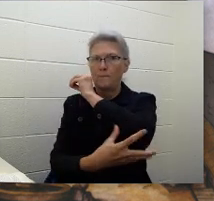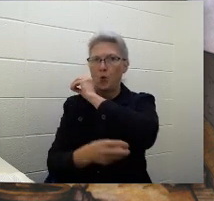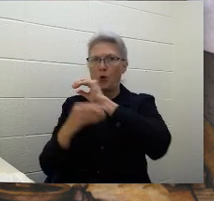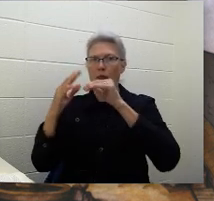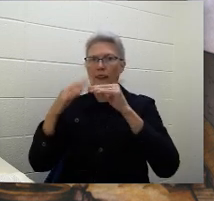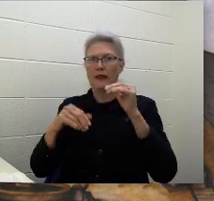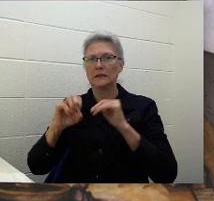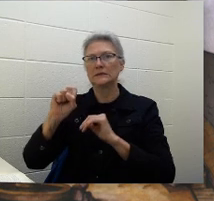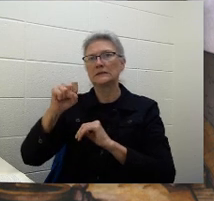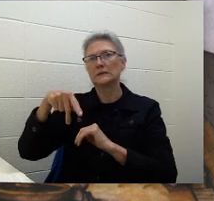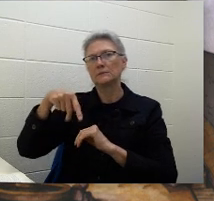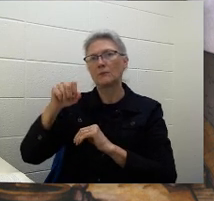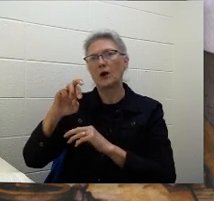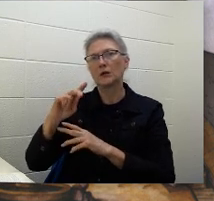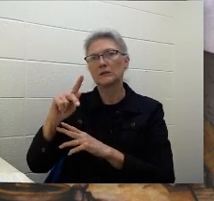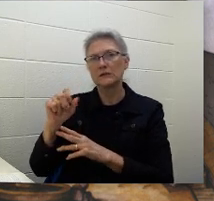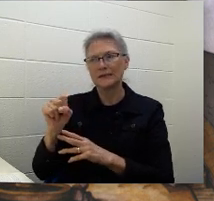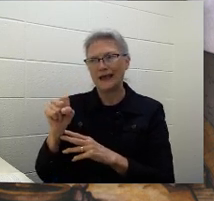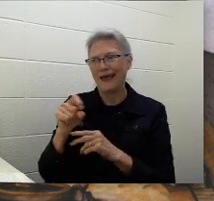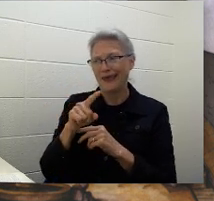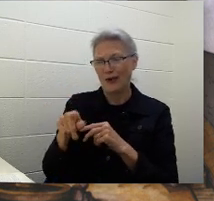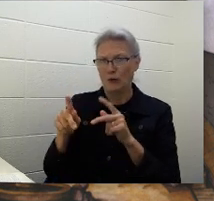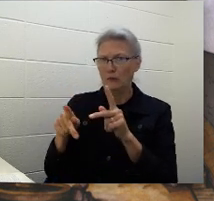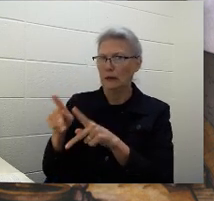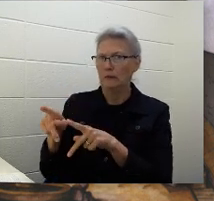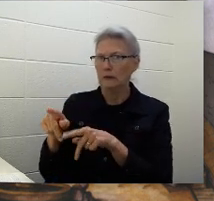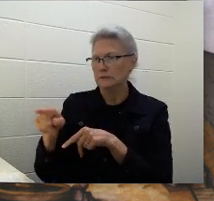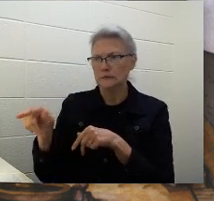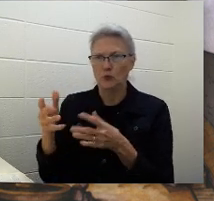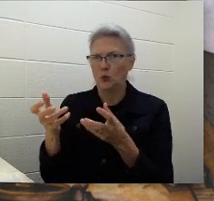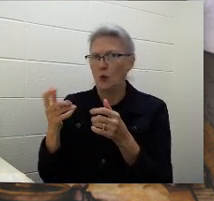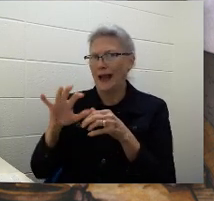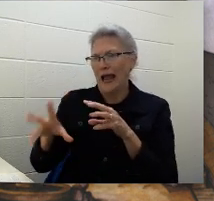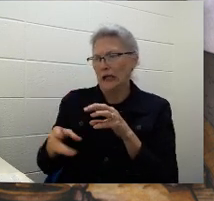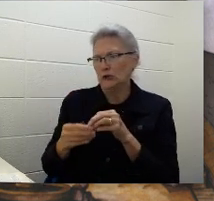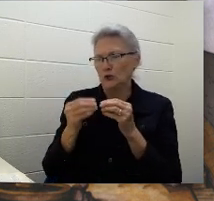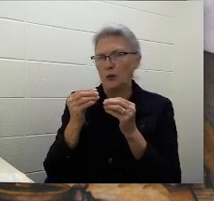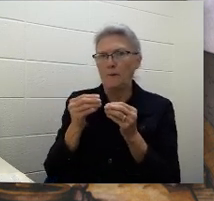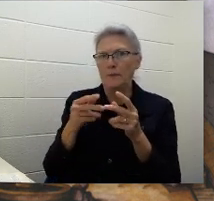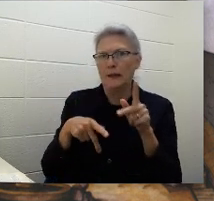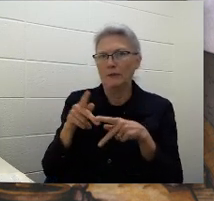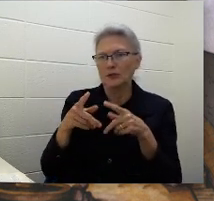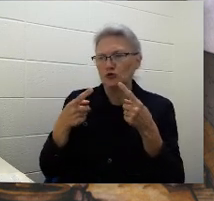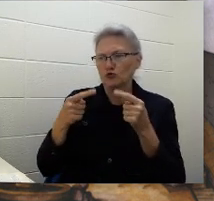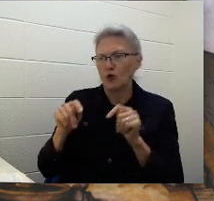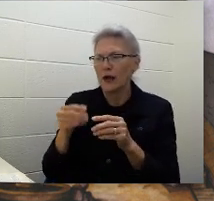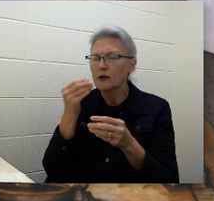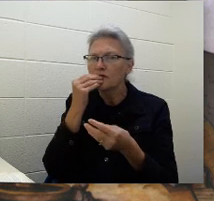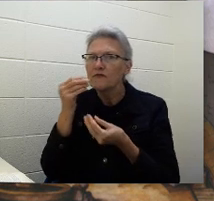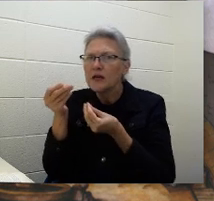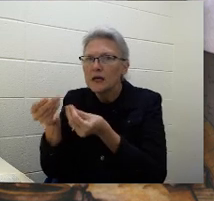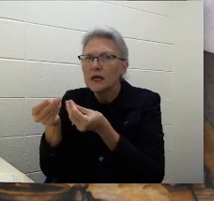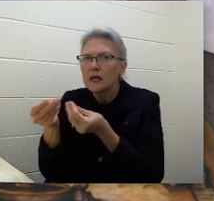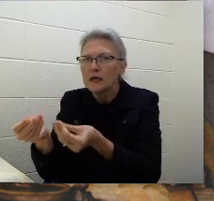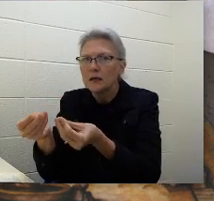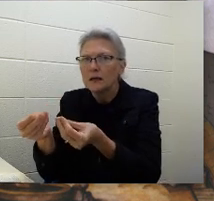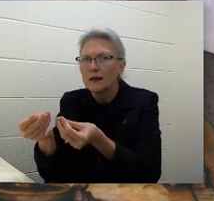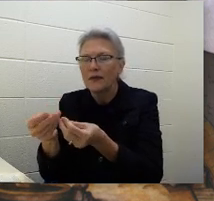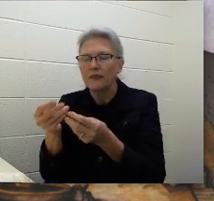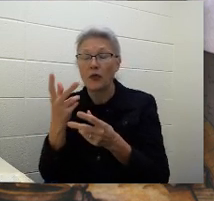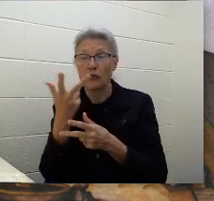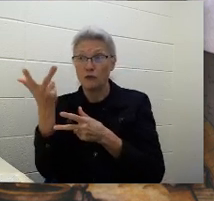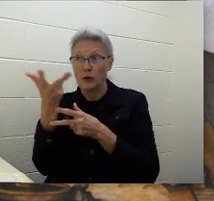inhabitants wouldn't want extra mouths to feed either. The 3 of them gazed out the window and down at the